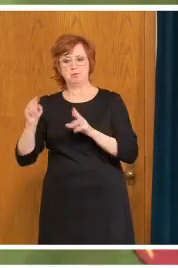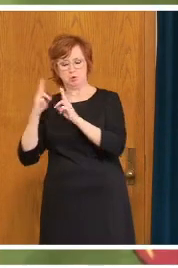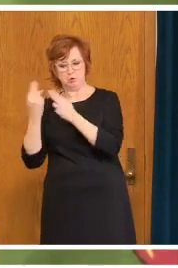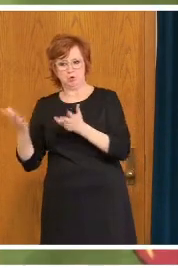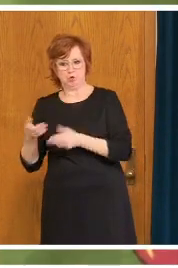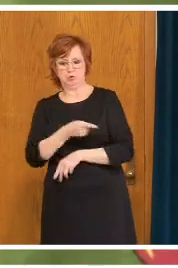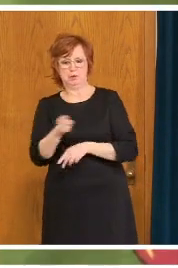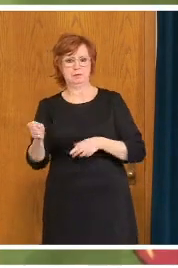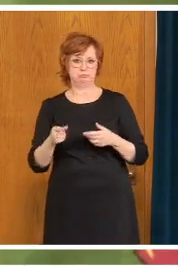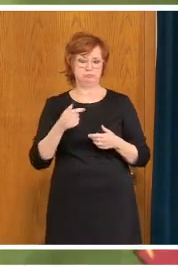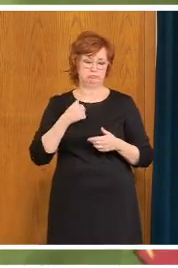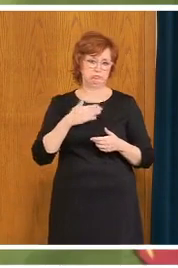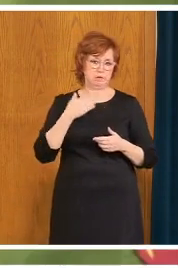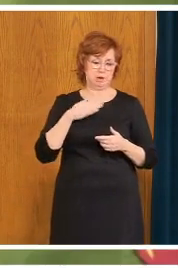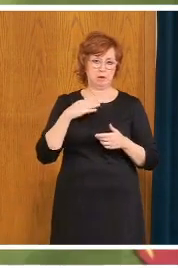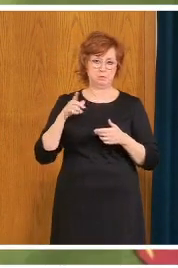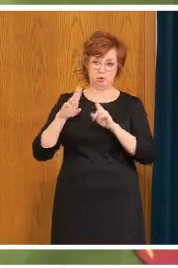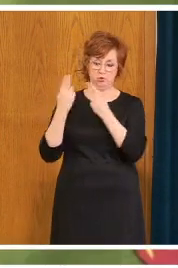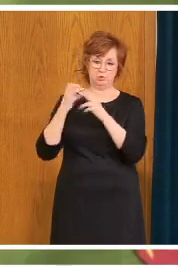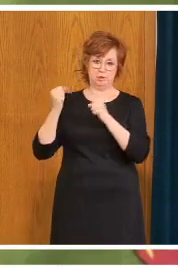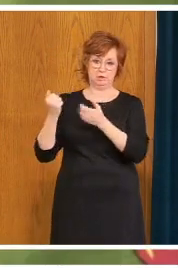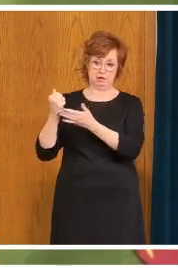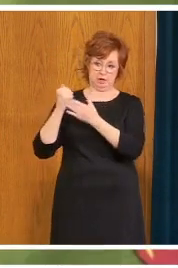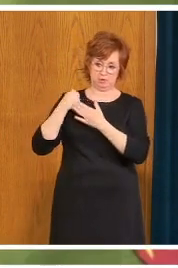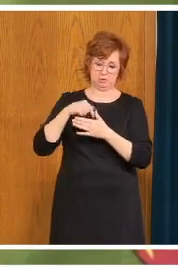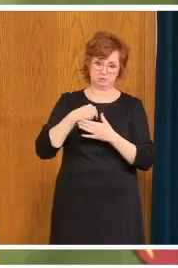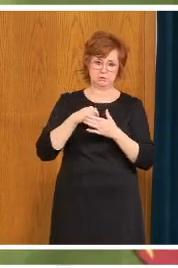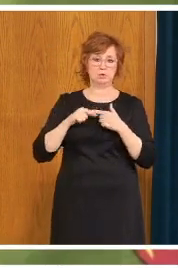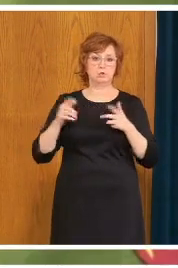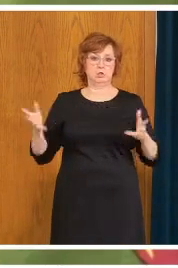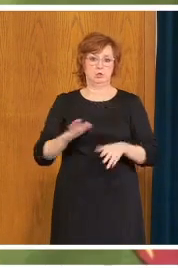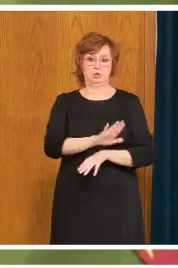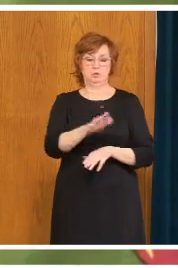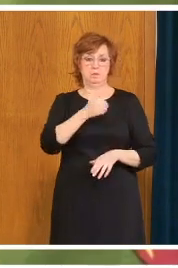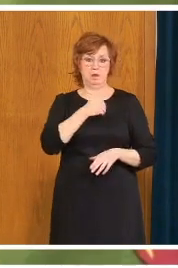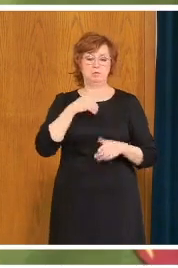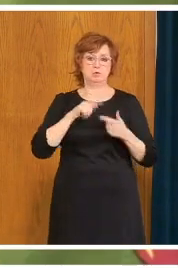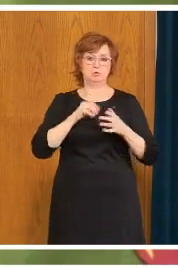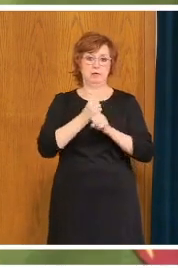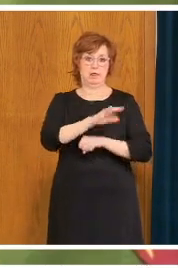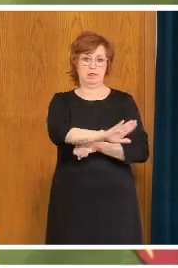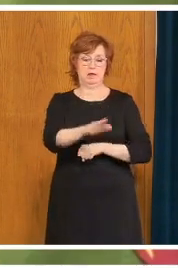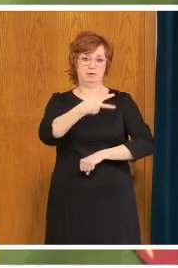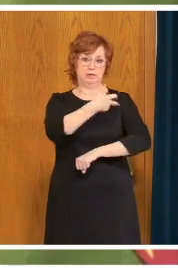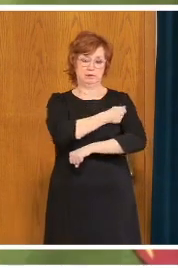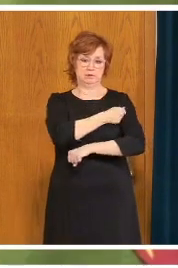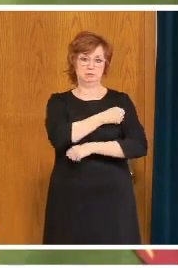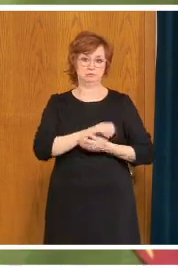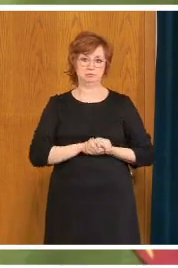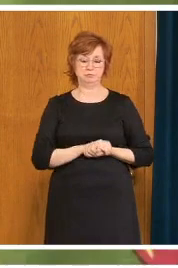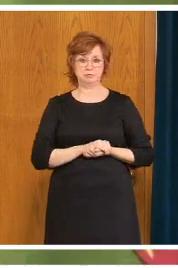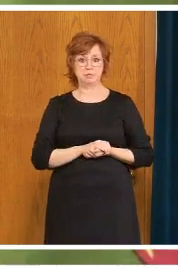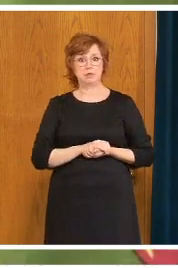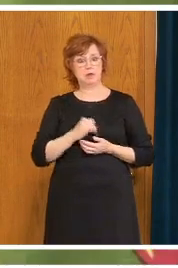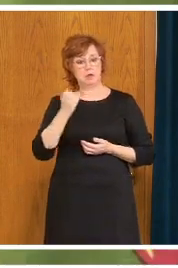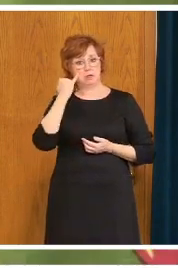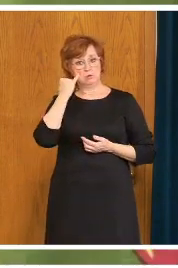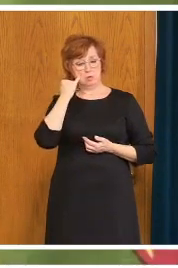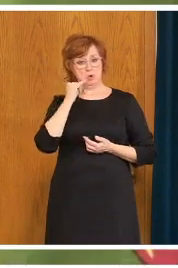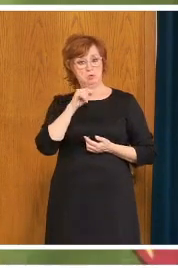very glad that they're able to help us encourage their membership to get vaccinated as soon as possible. And again, if somebody is eligible in